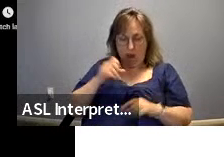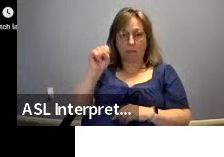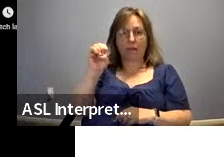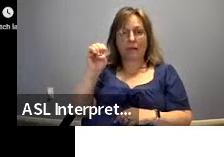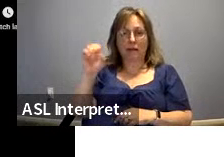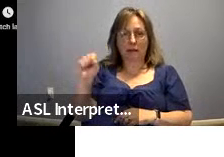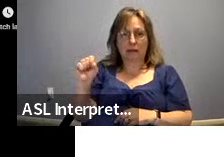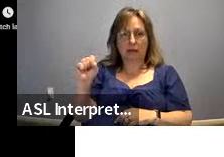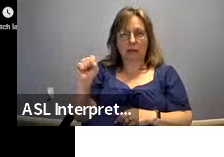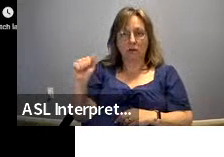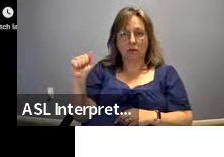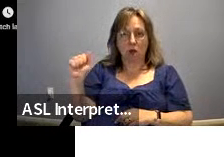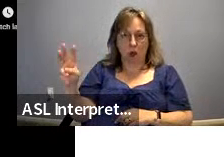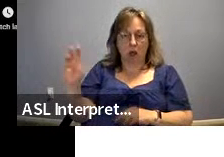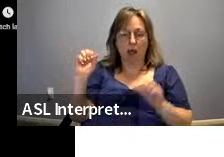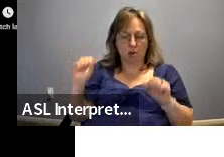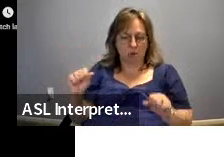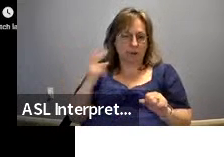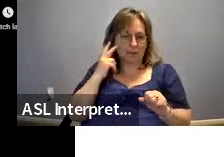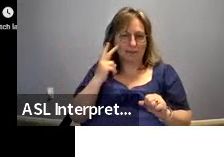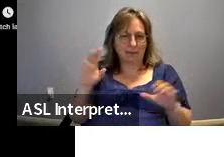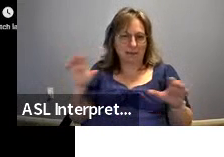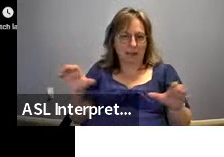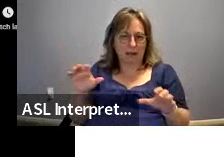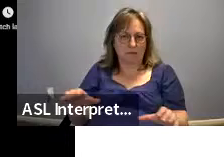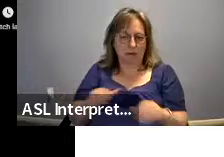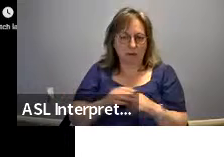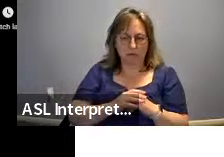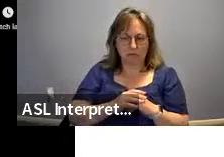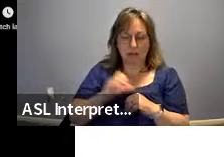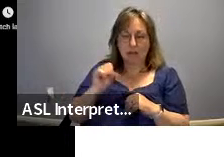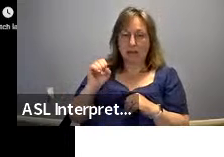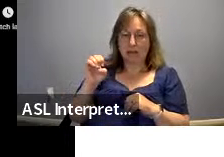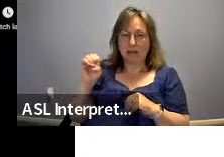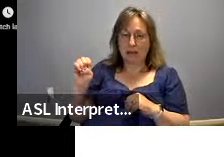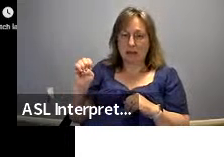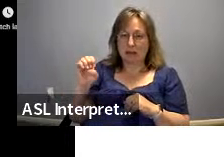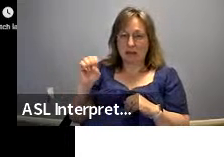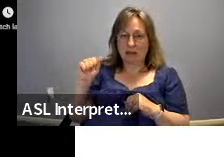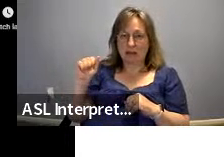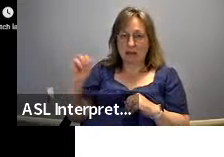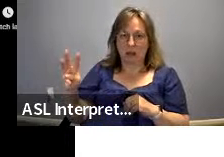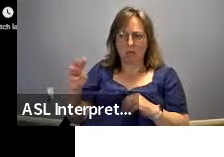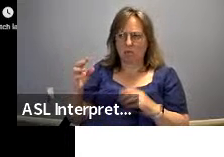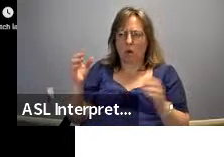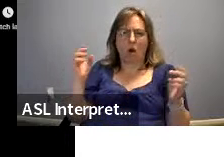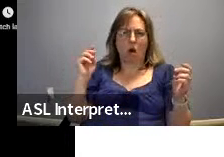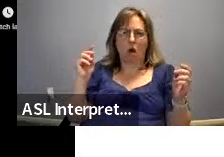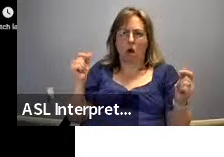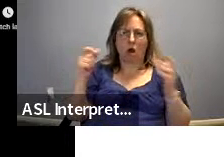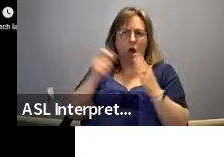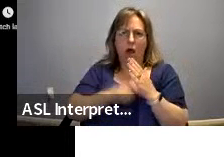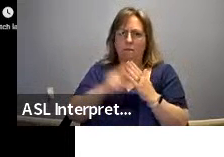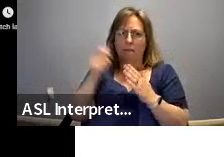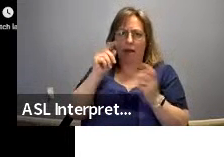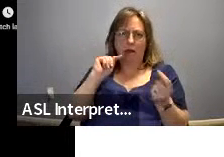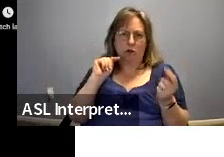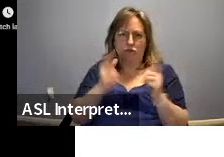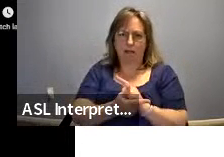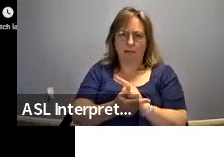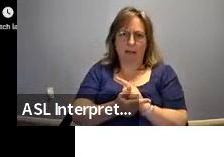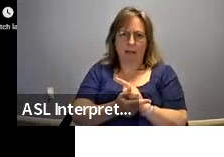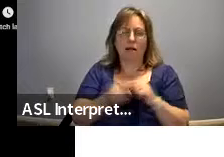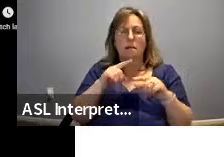and then see the activities. And Seesaw automatically translates based on the language you've set on